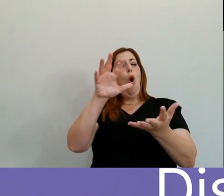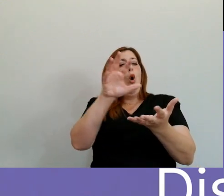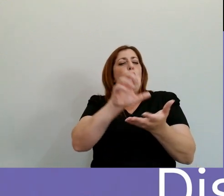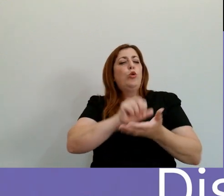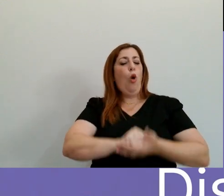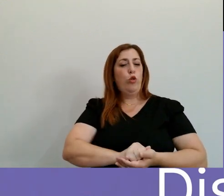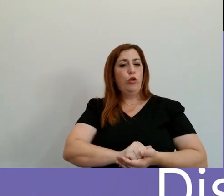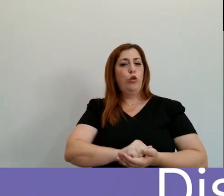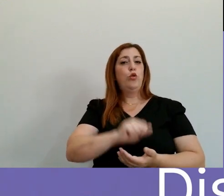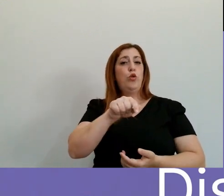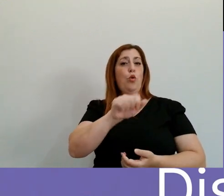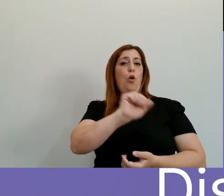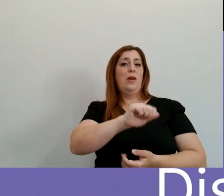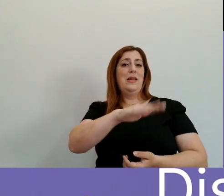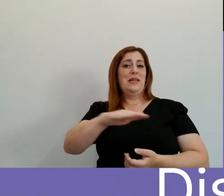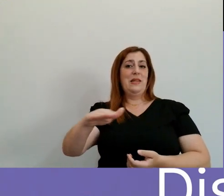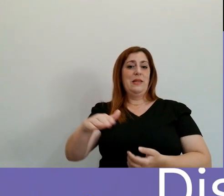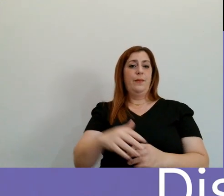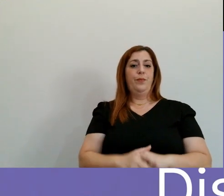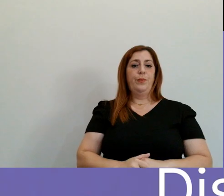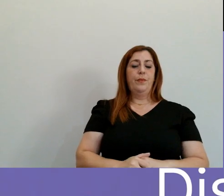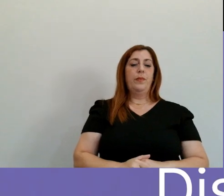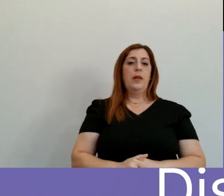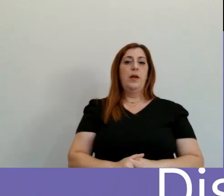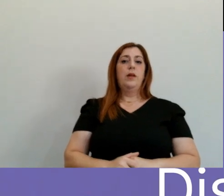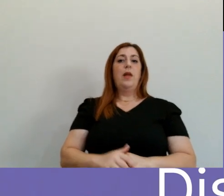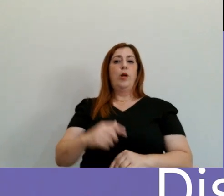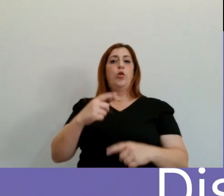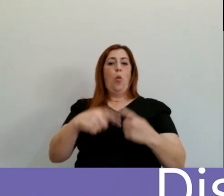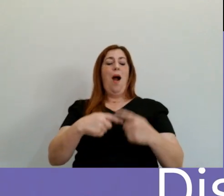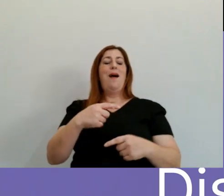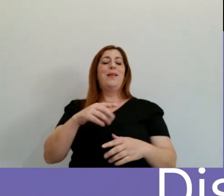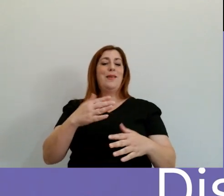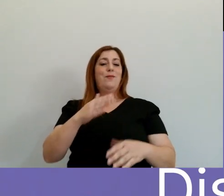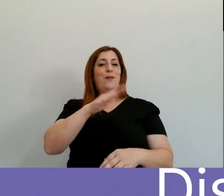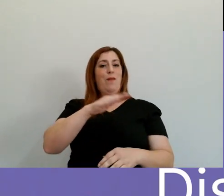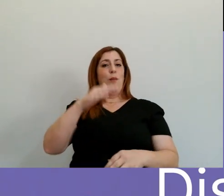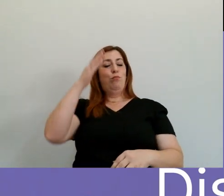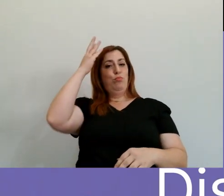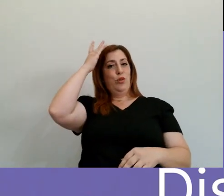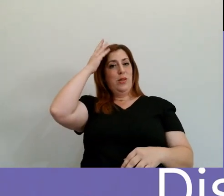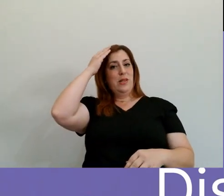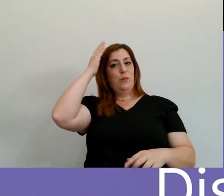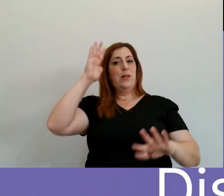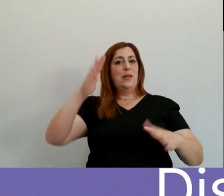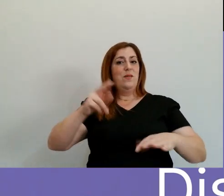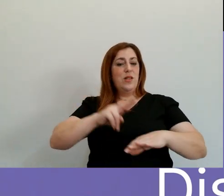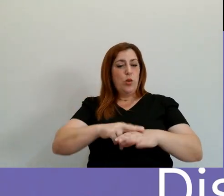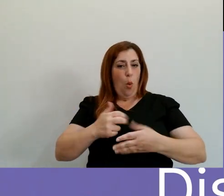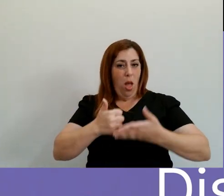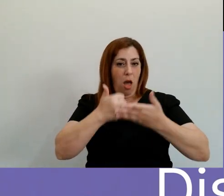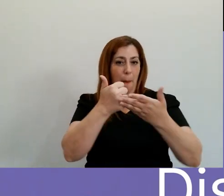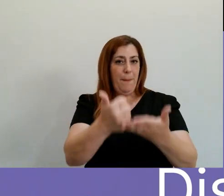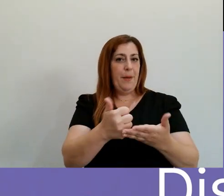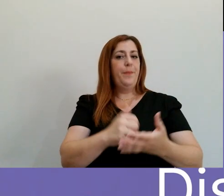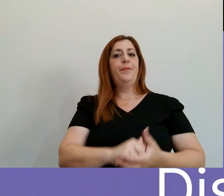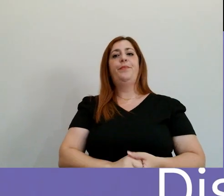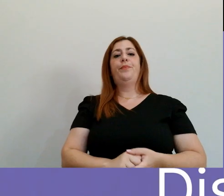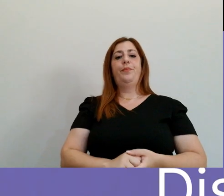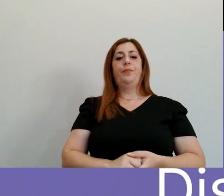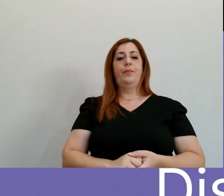for parenting. It talks about how attachment is great, but it's human is how you give the kid what they need and how when they need